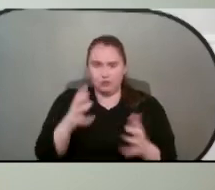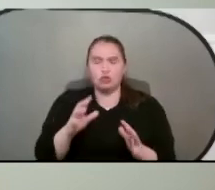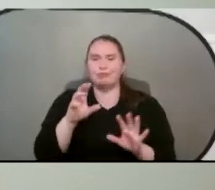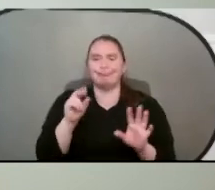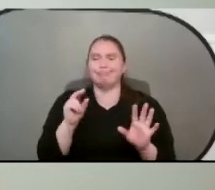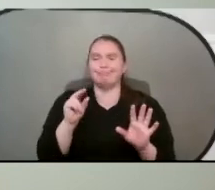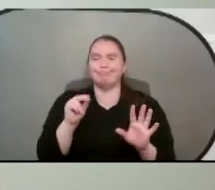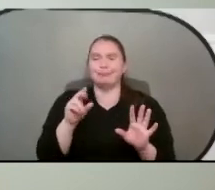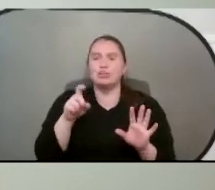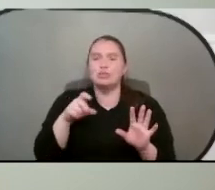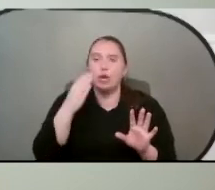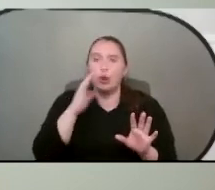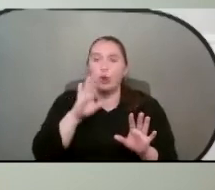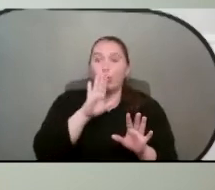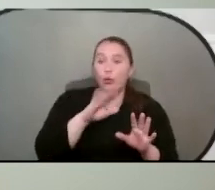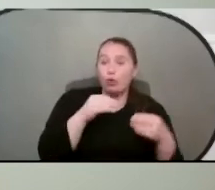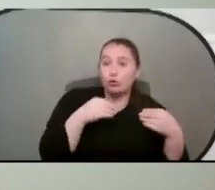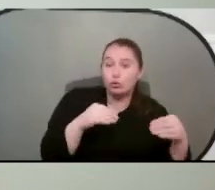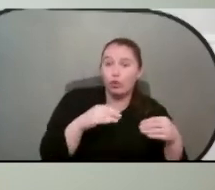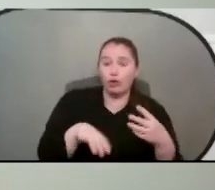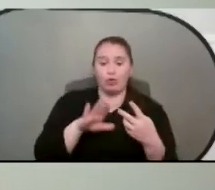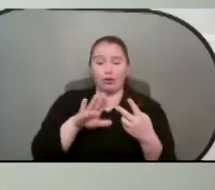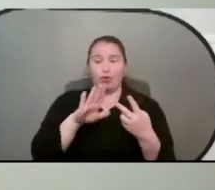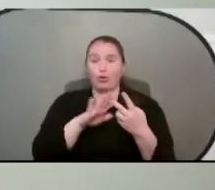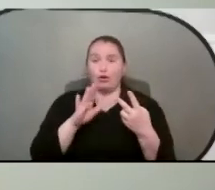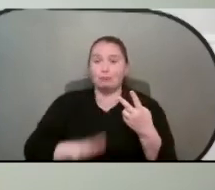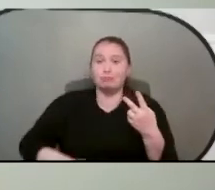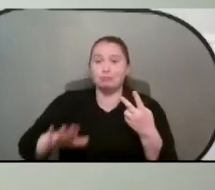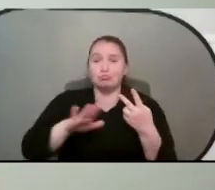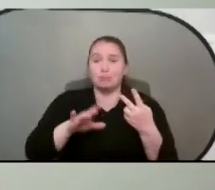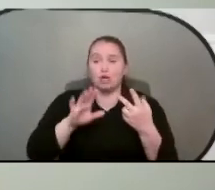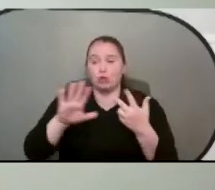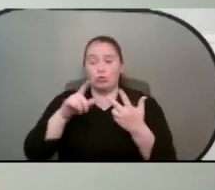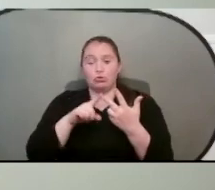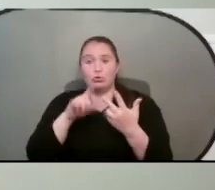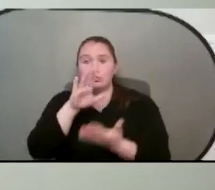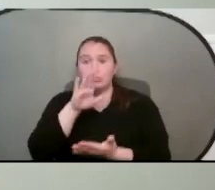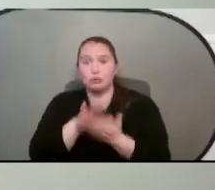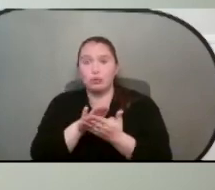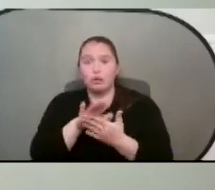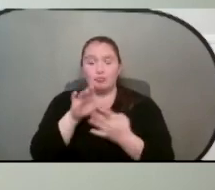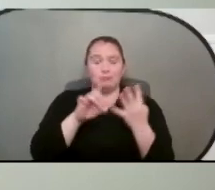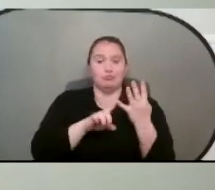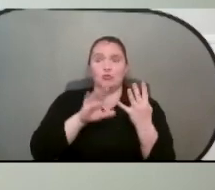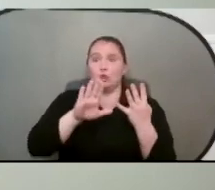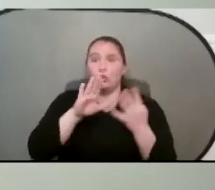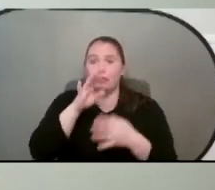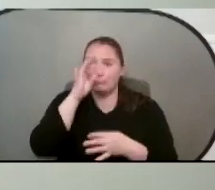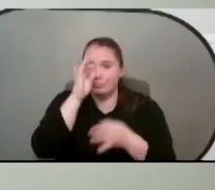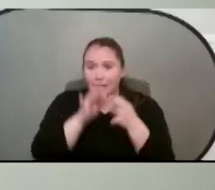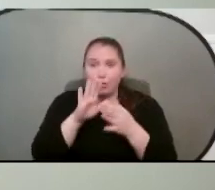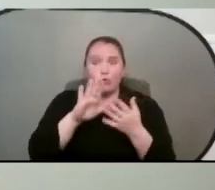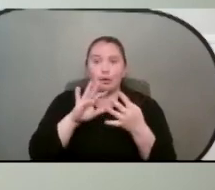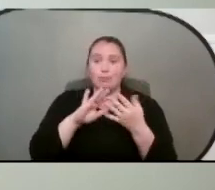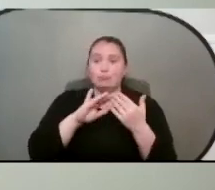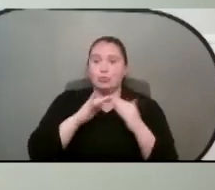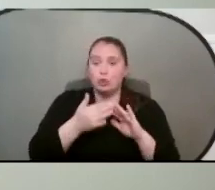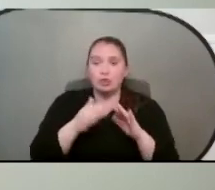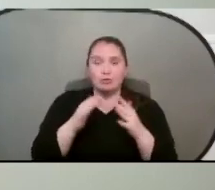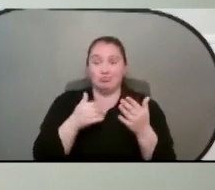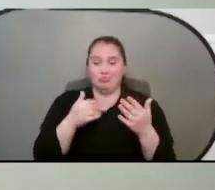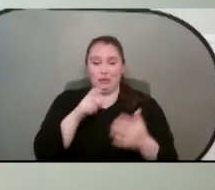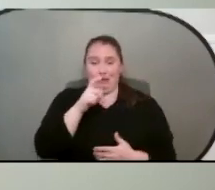neighborhood, your grocery store, your school, your half faith community. You don't have to know the whole city.